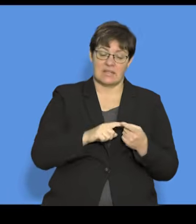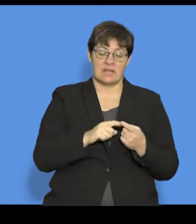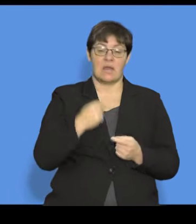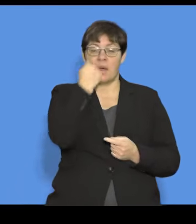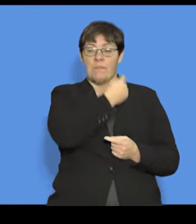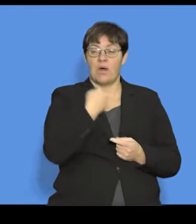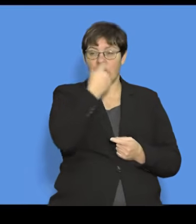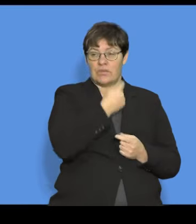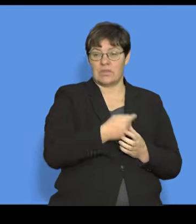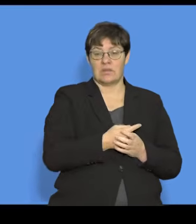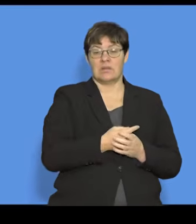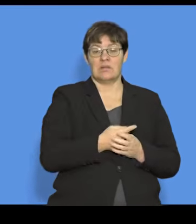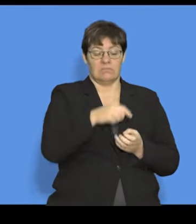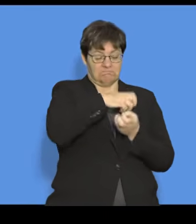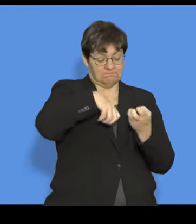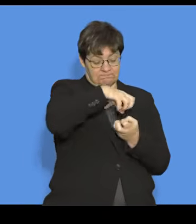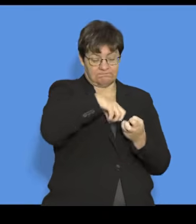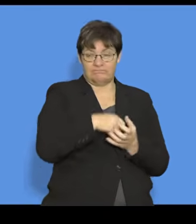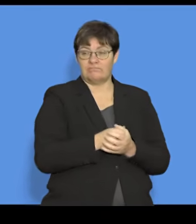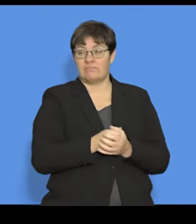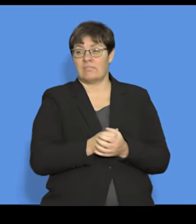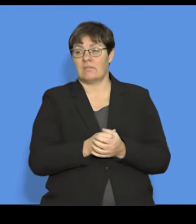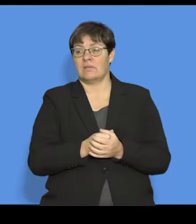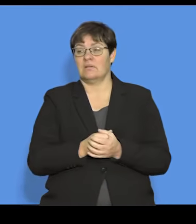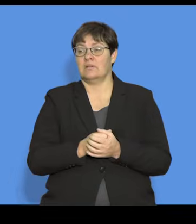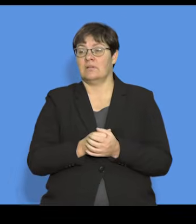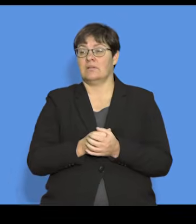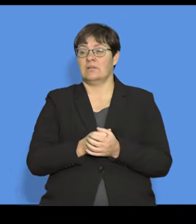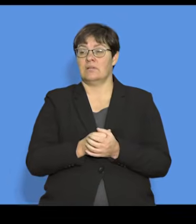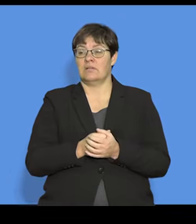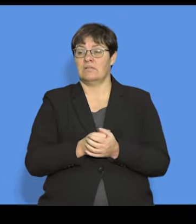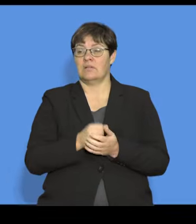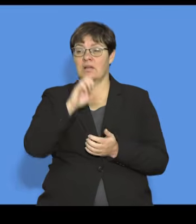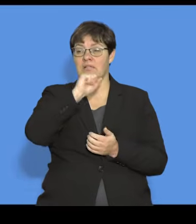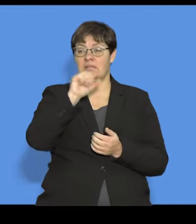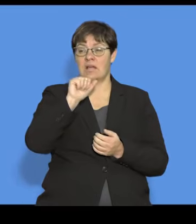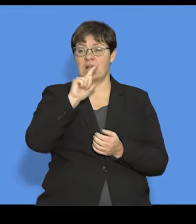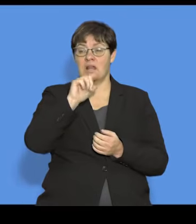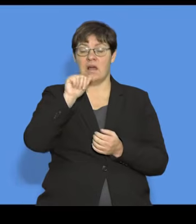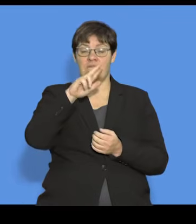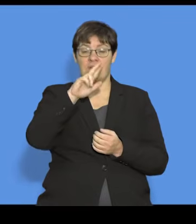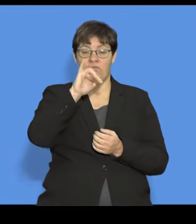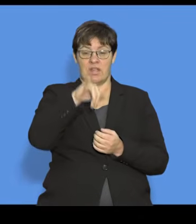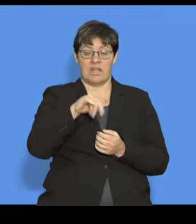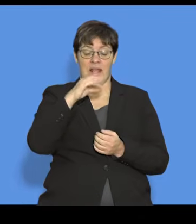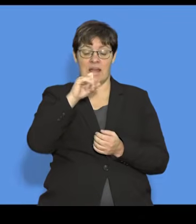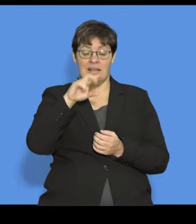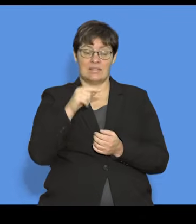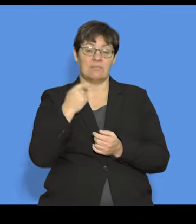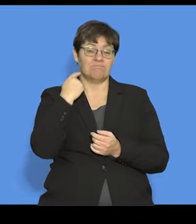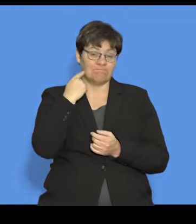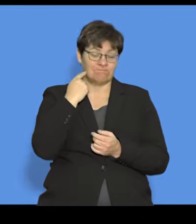the mouth cavity in which the food is mixed up with saliva. And saliva is produced by the salivary glands, and these are